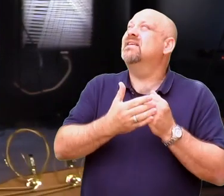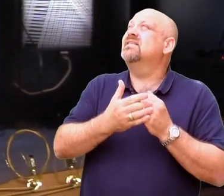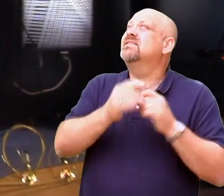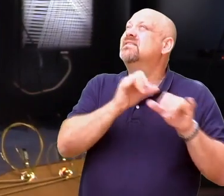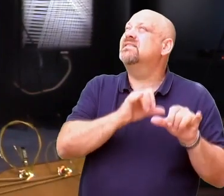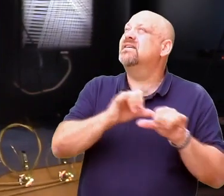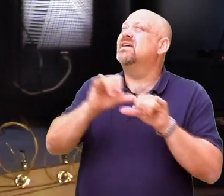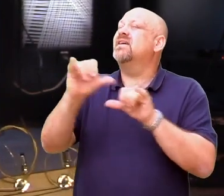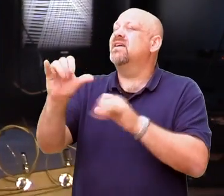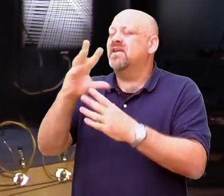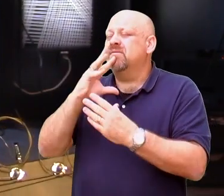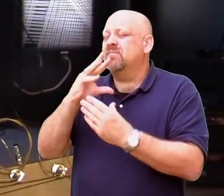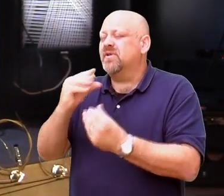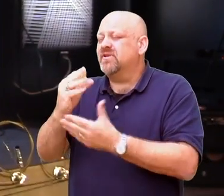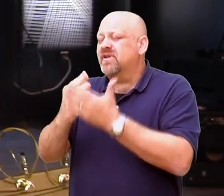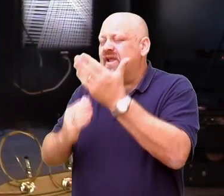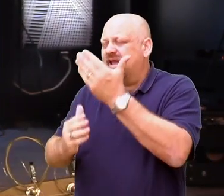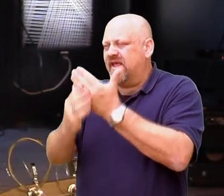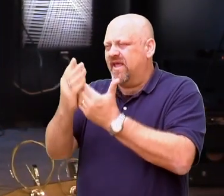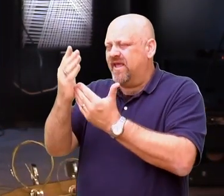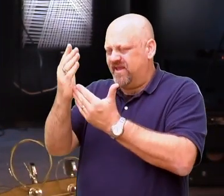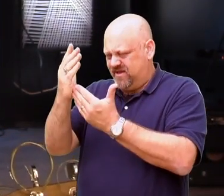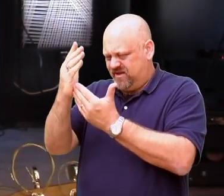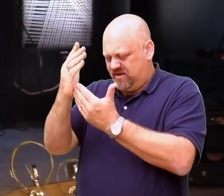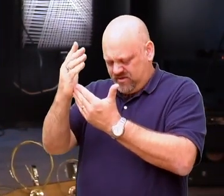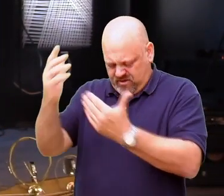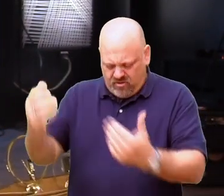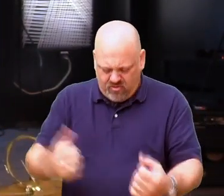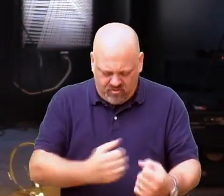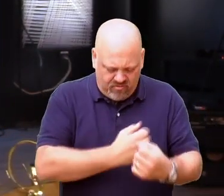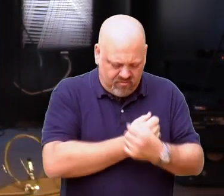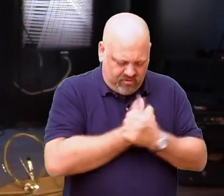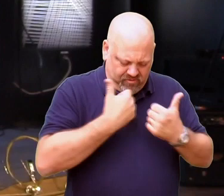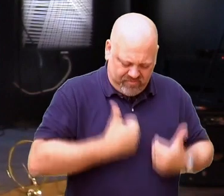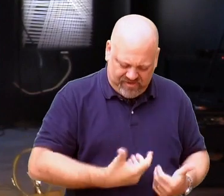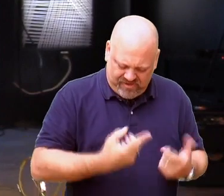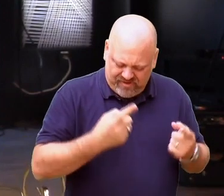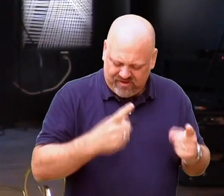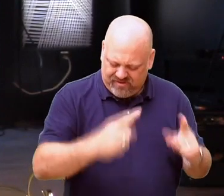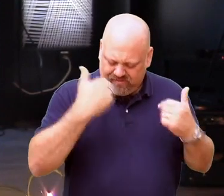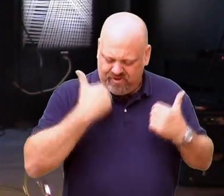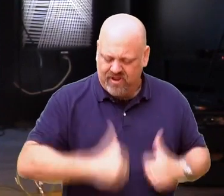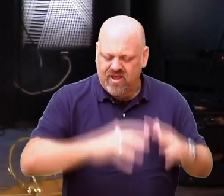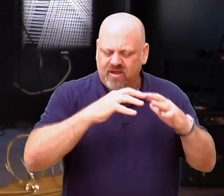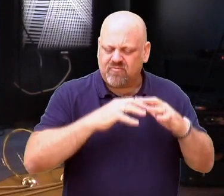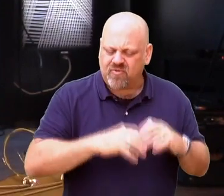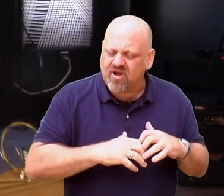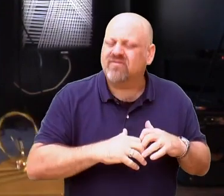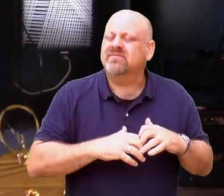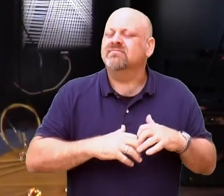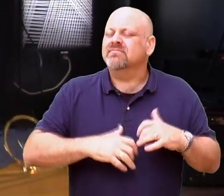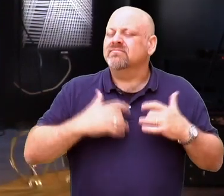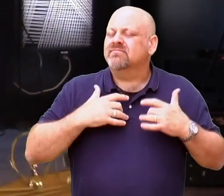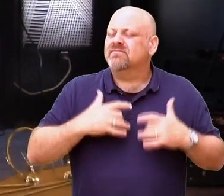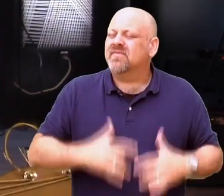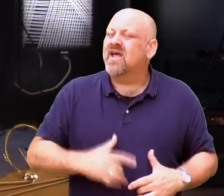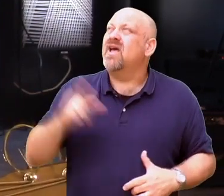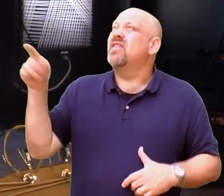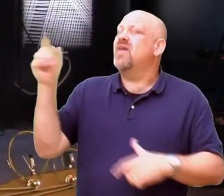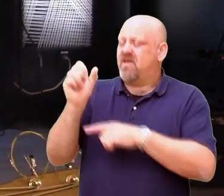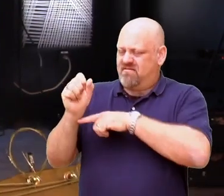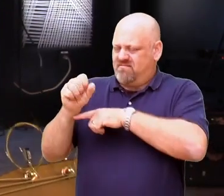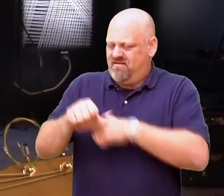And the same gentle hands that hold me when I'm broken,